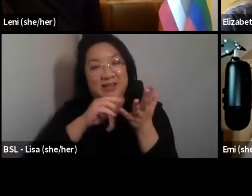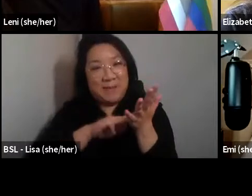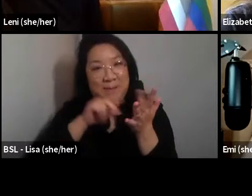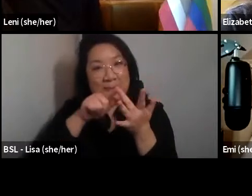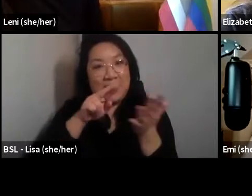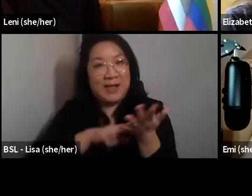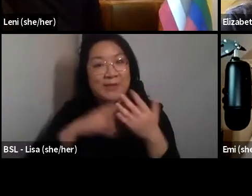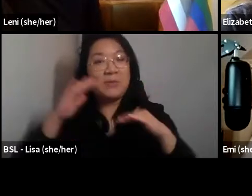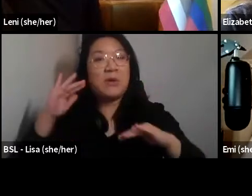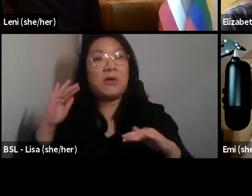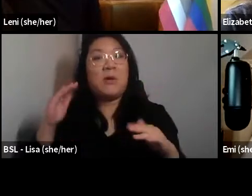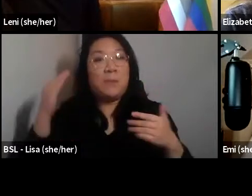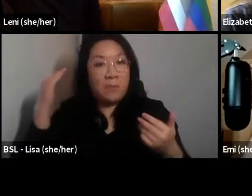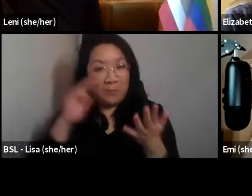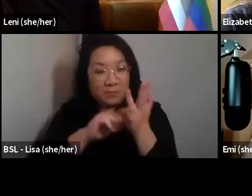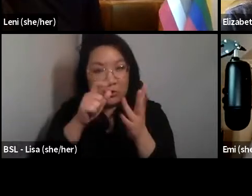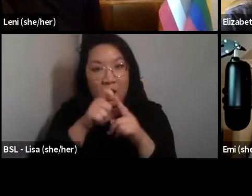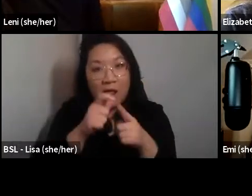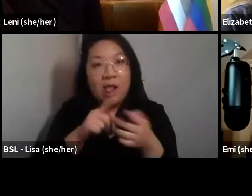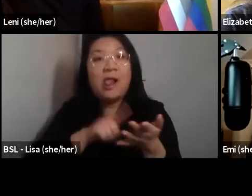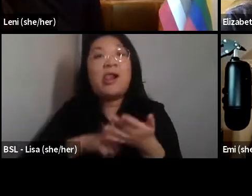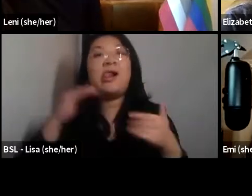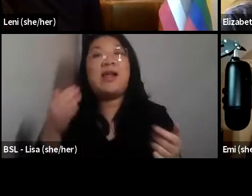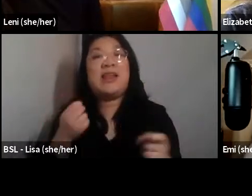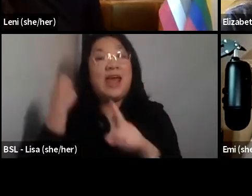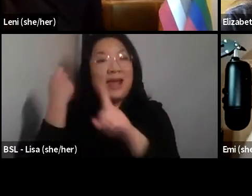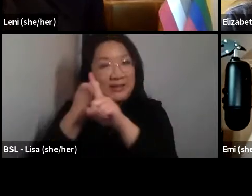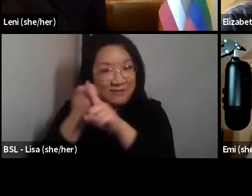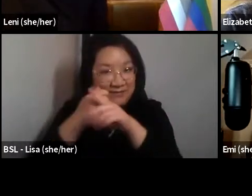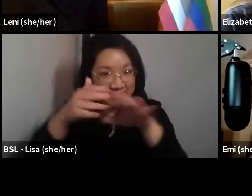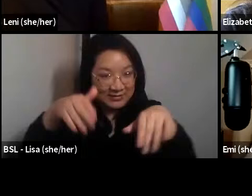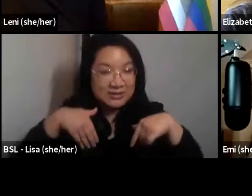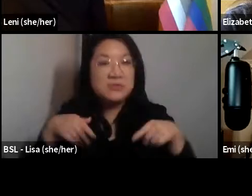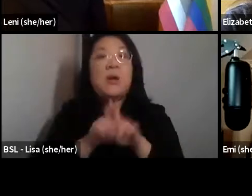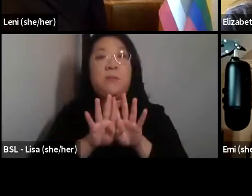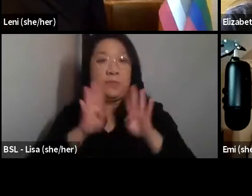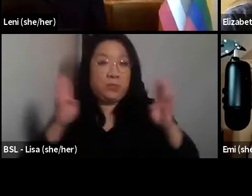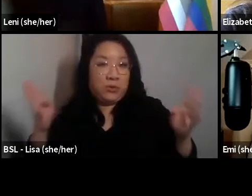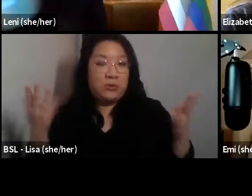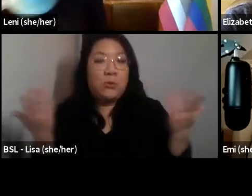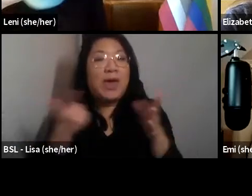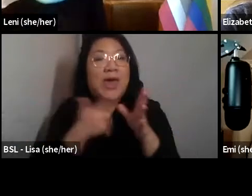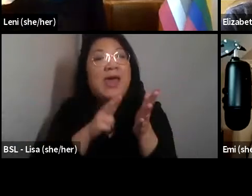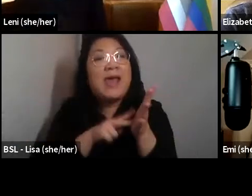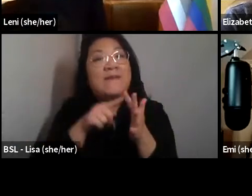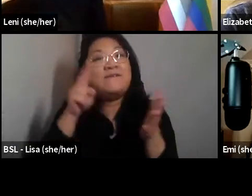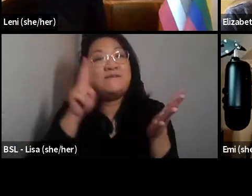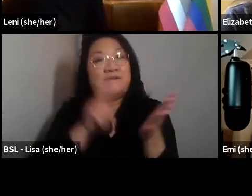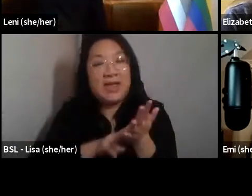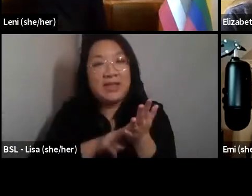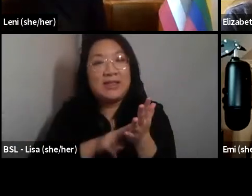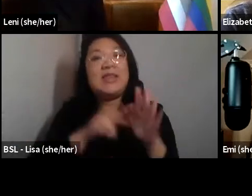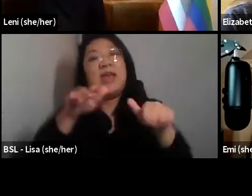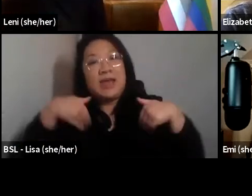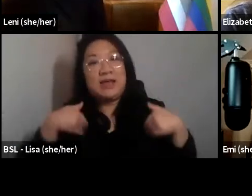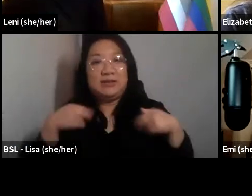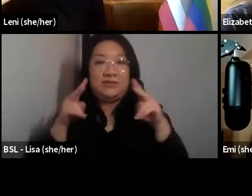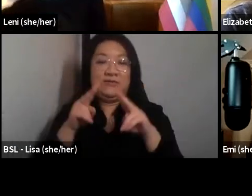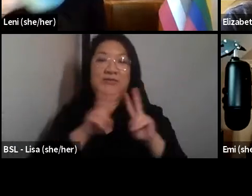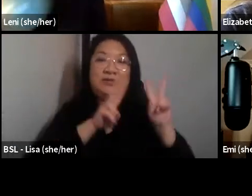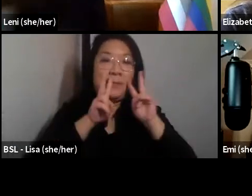model and aromantic asexuality activist. I'm on the board of directors of AVEN, the Asexual Visibility and Education